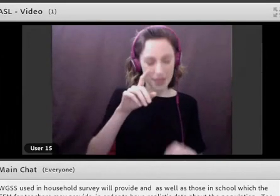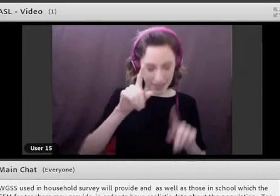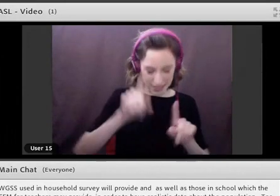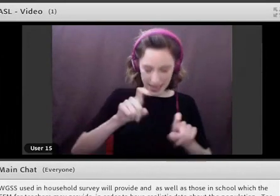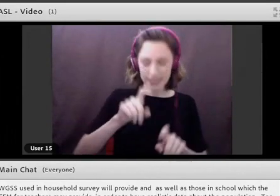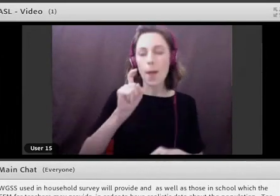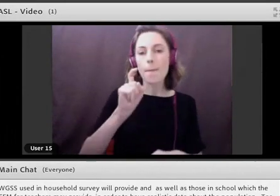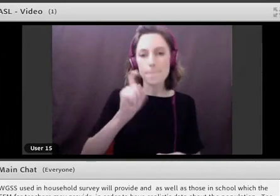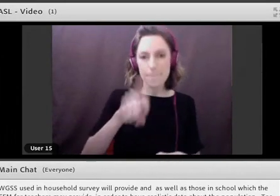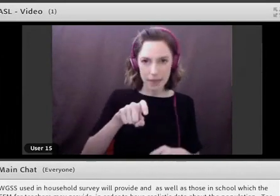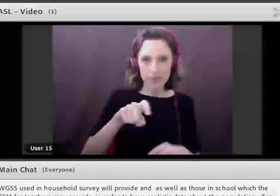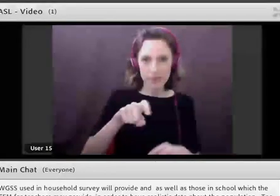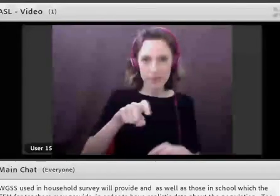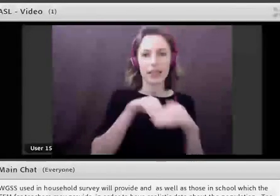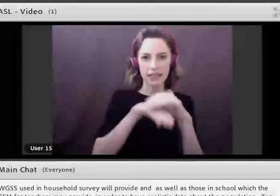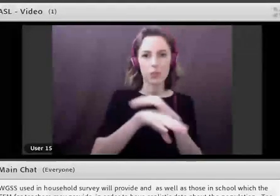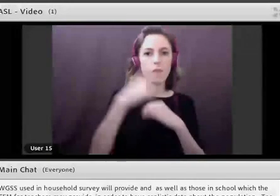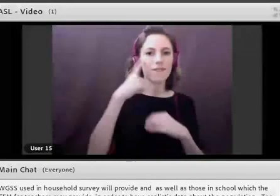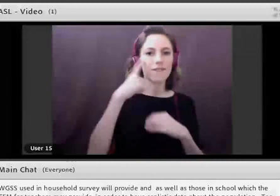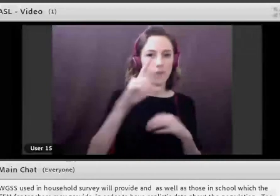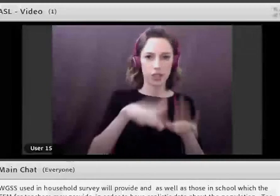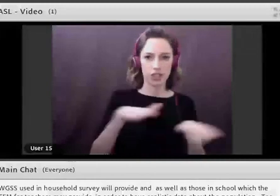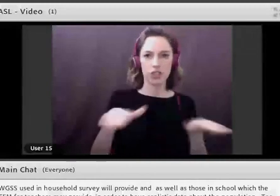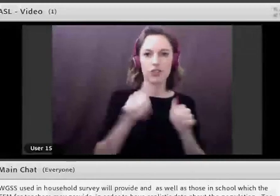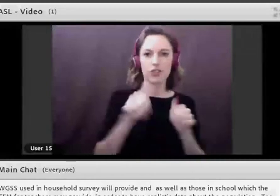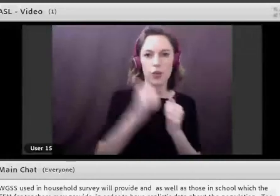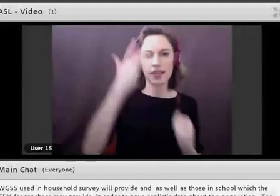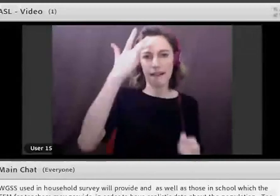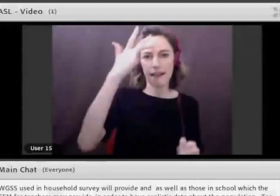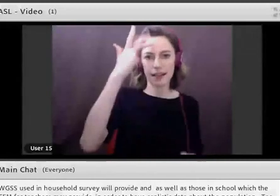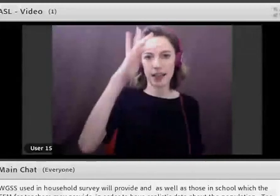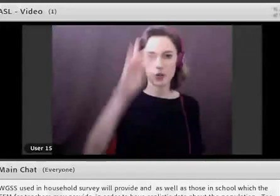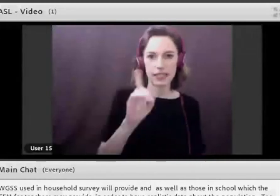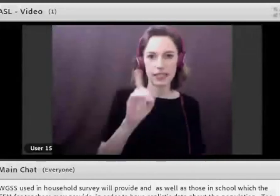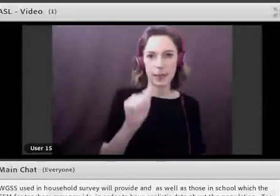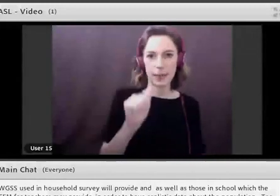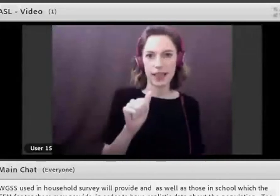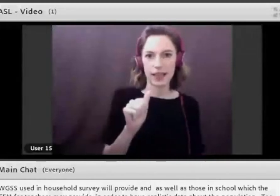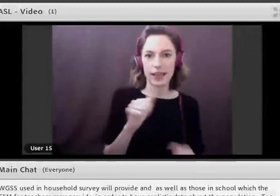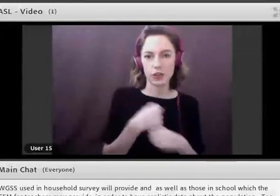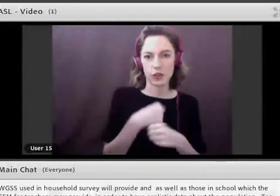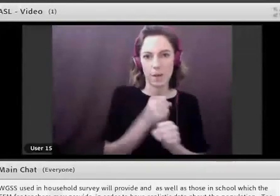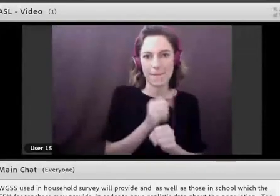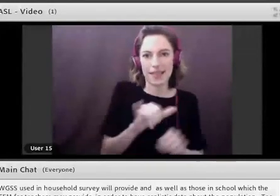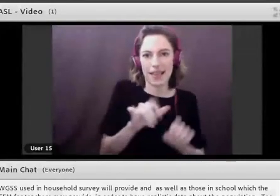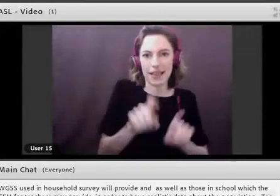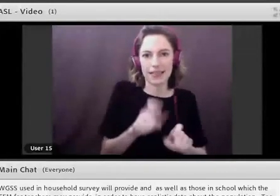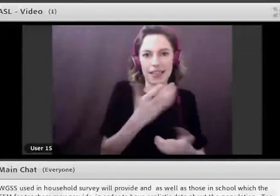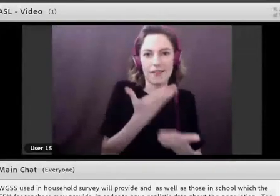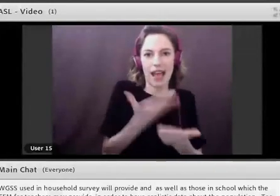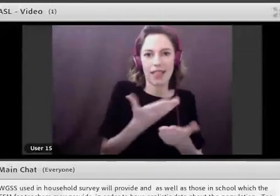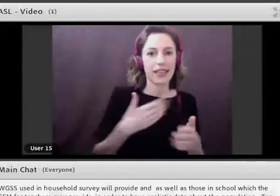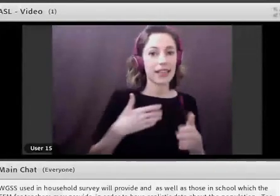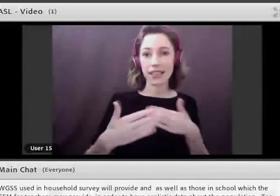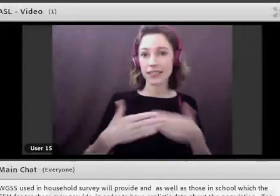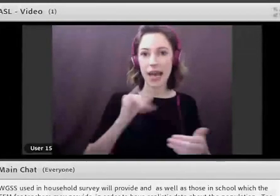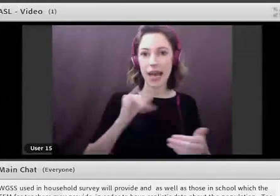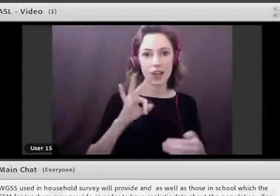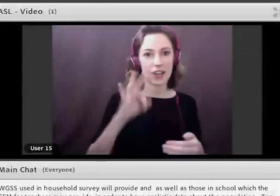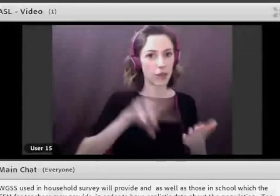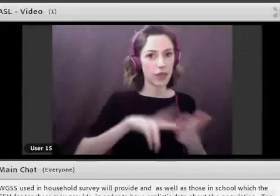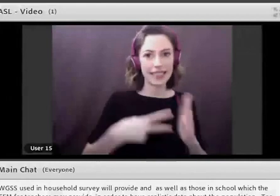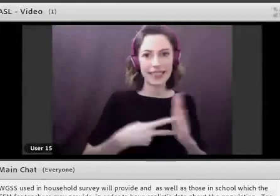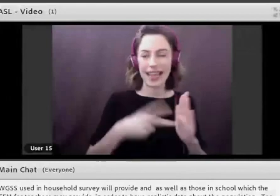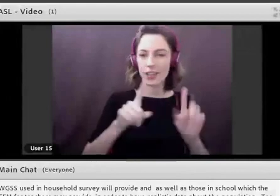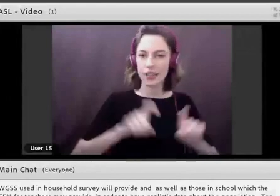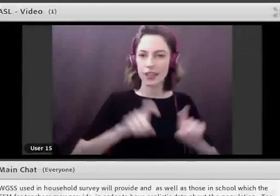valid, whether you're testing for intellectual disability or not. So vision screening and hearing